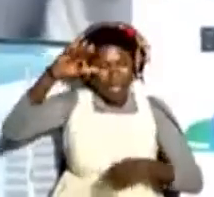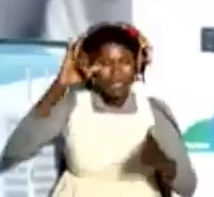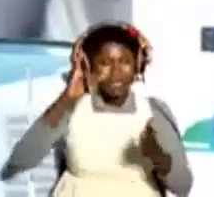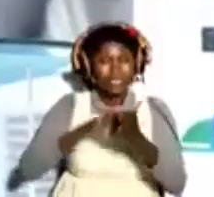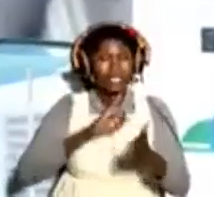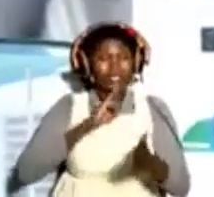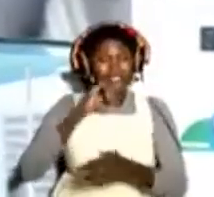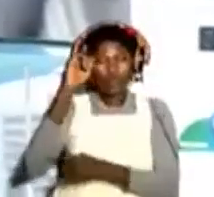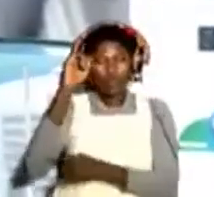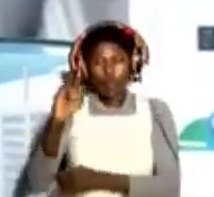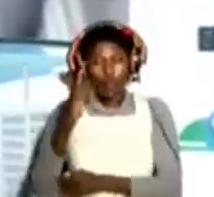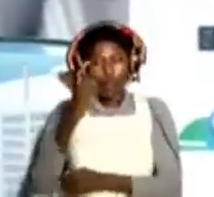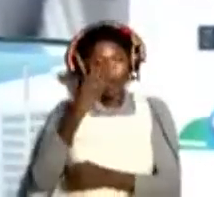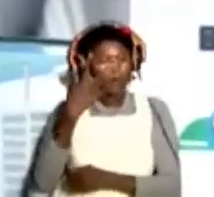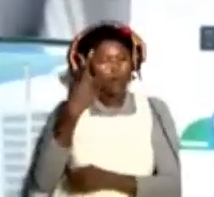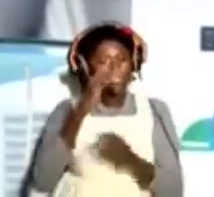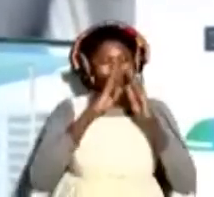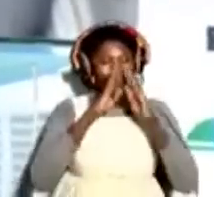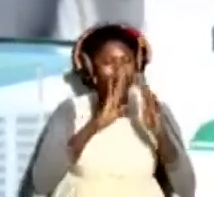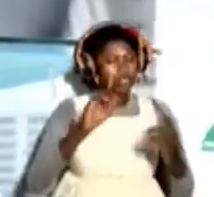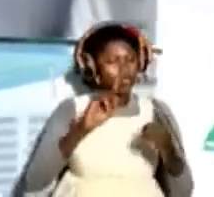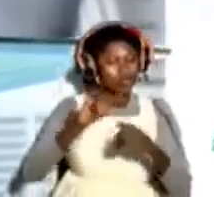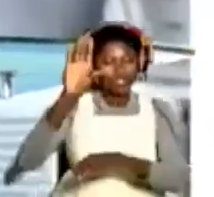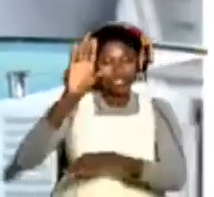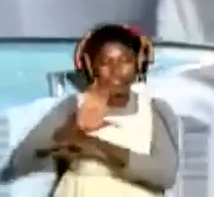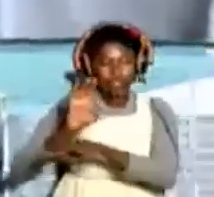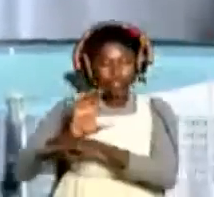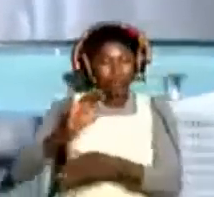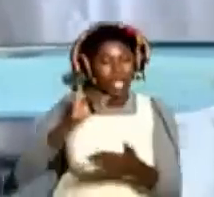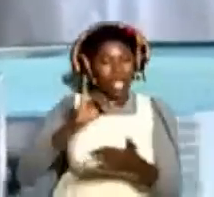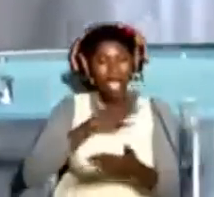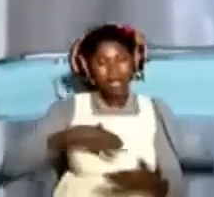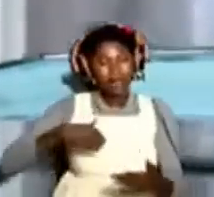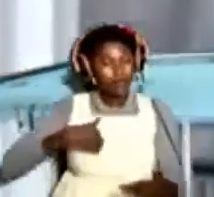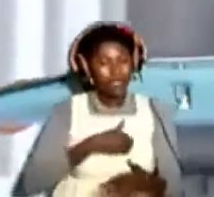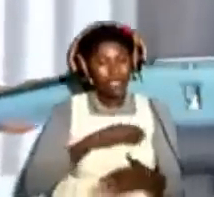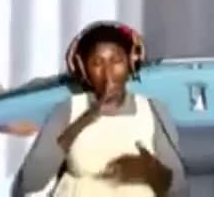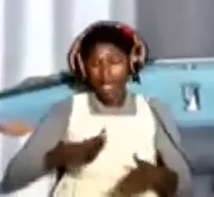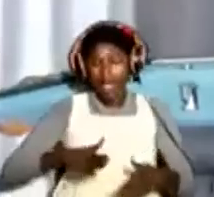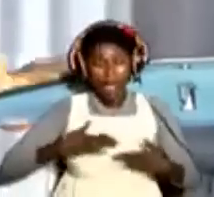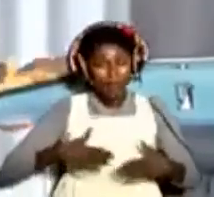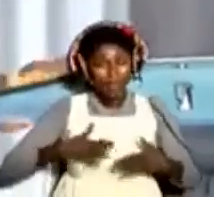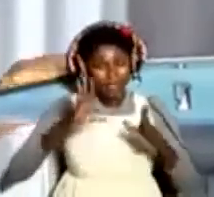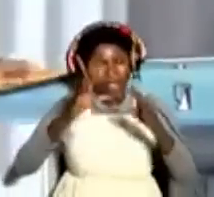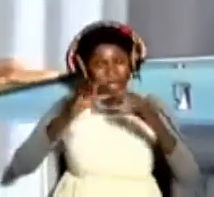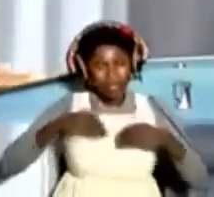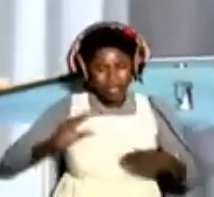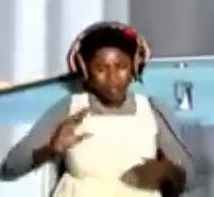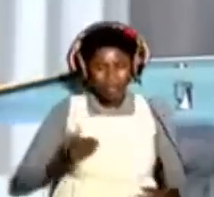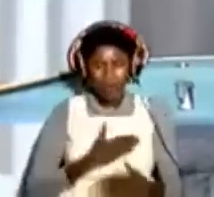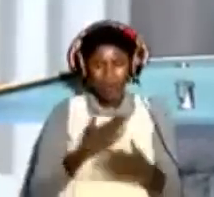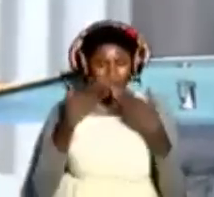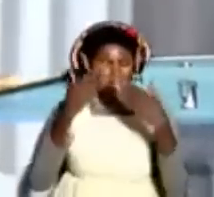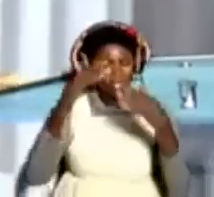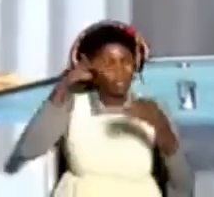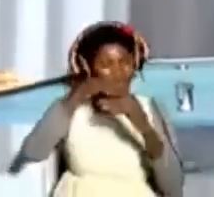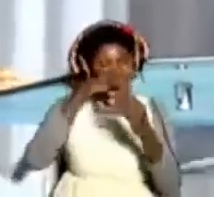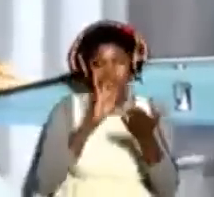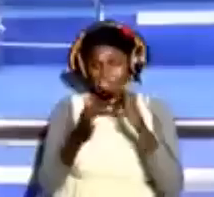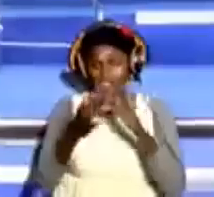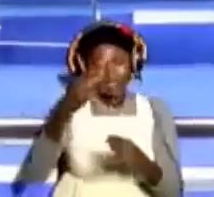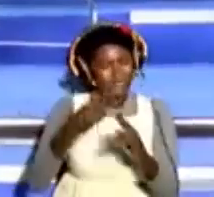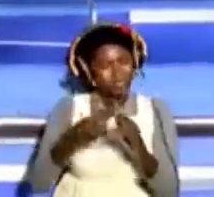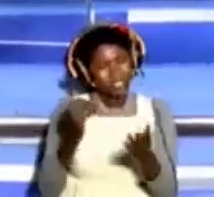of the gifts you have given to your church, for which we are grateful. Accept our thanks and our praises in